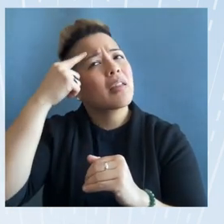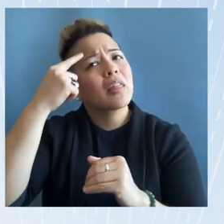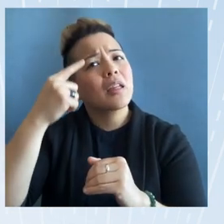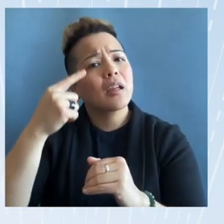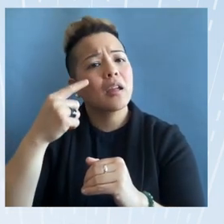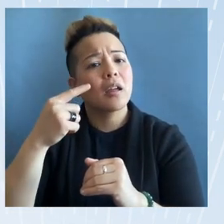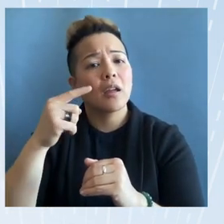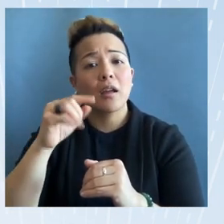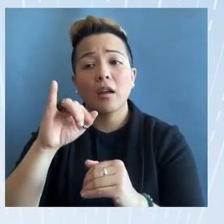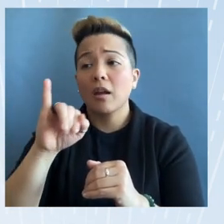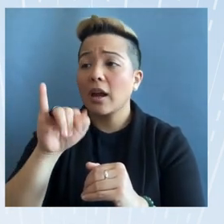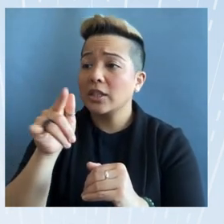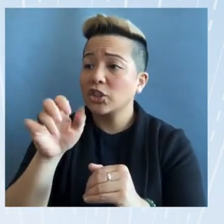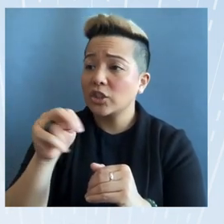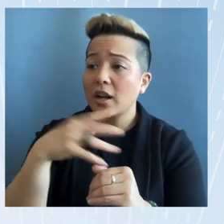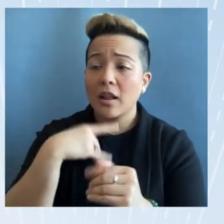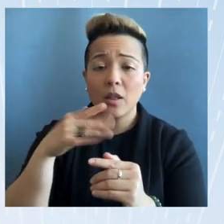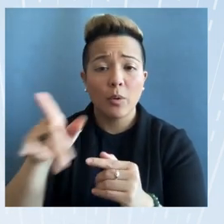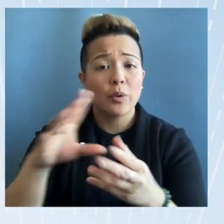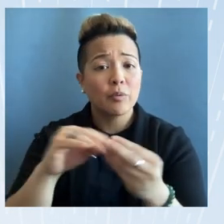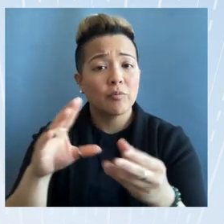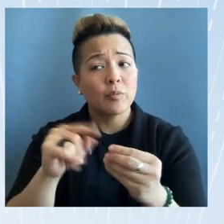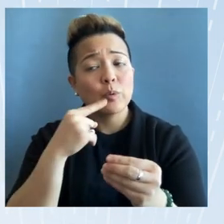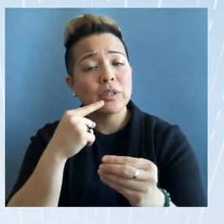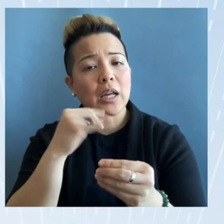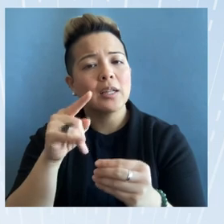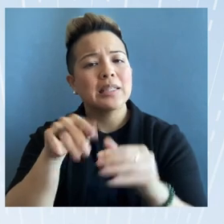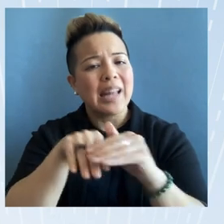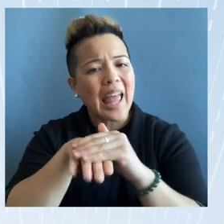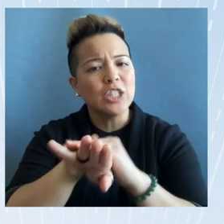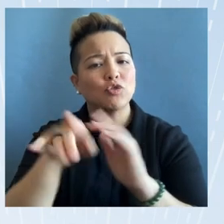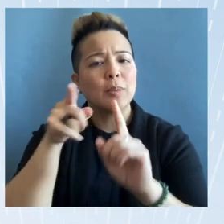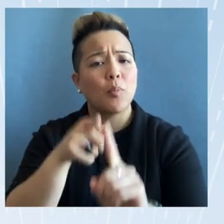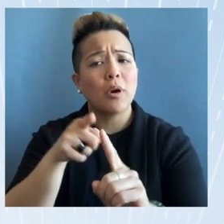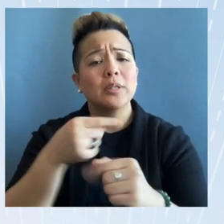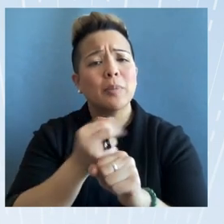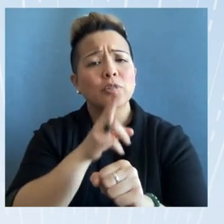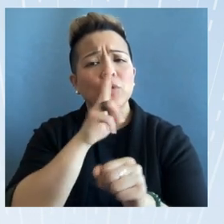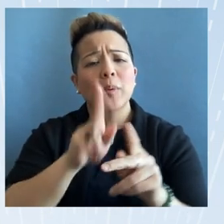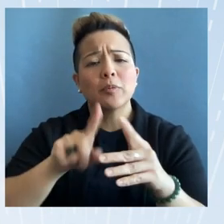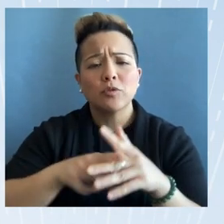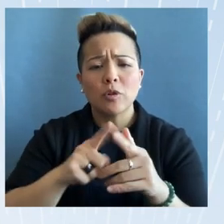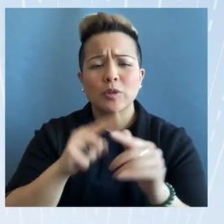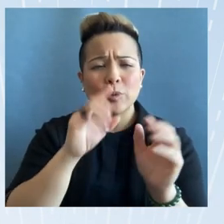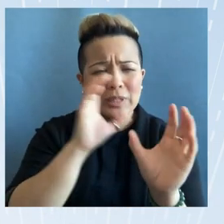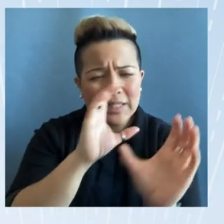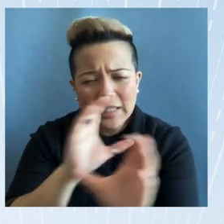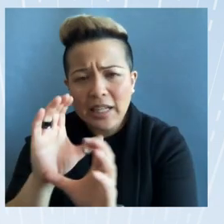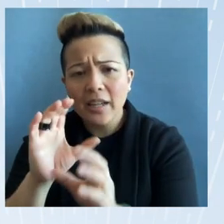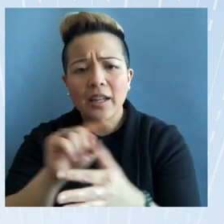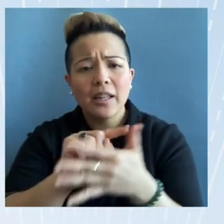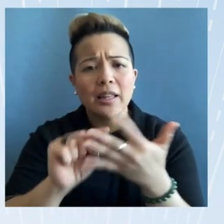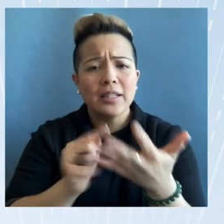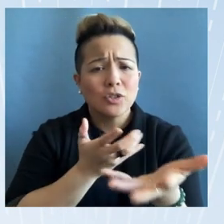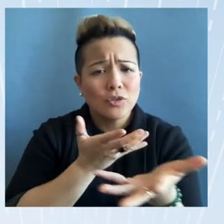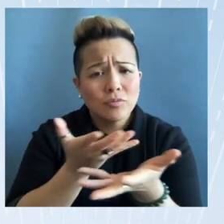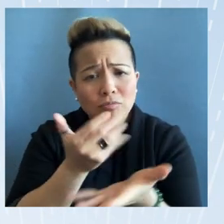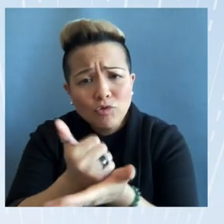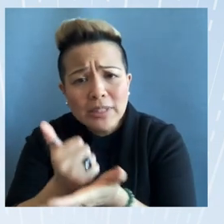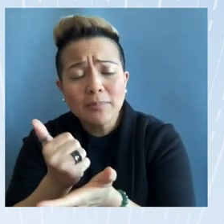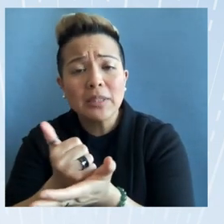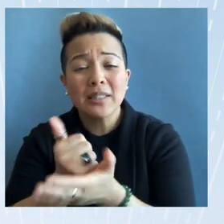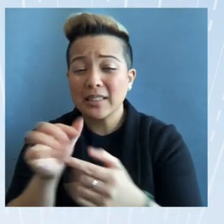like the way you formulated it. It's an entry point, right, to making sure that people start to seek these treatments. And, you know,